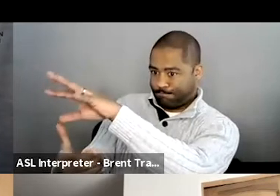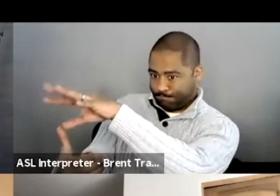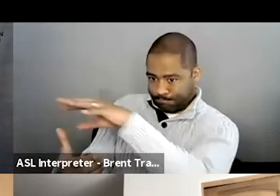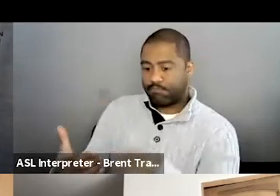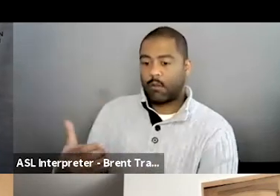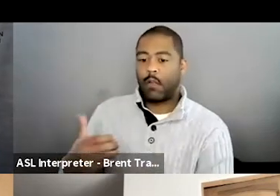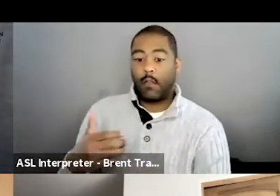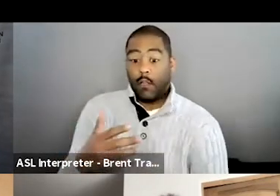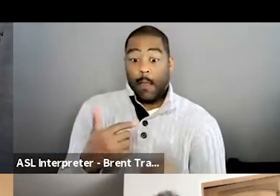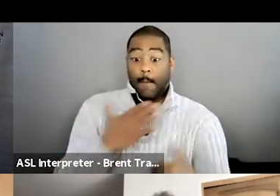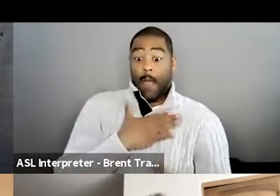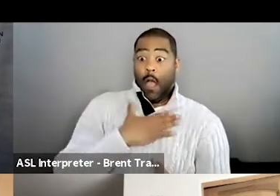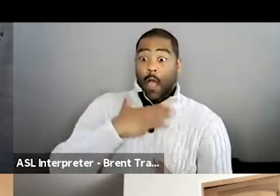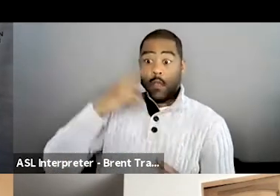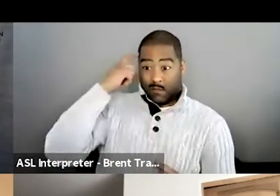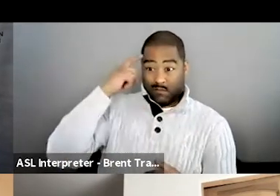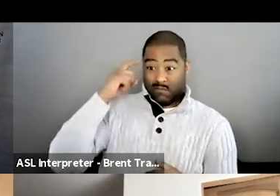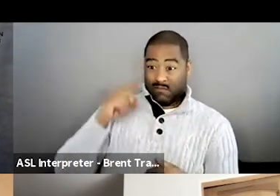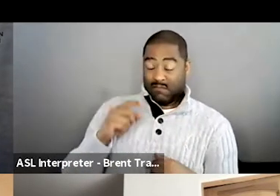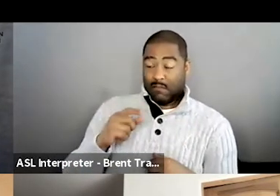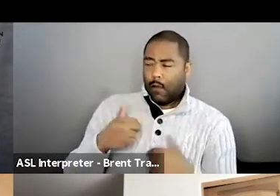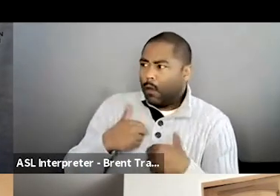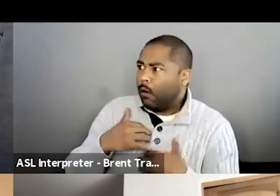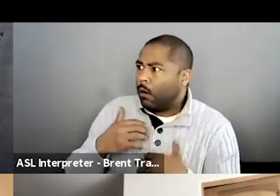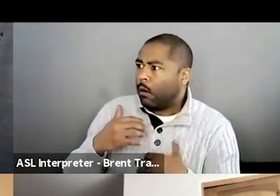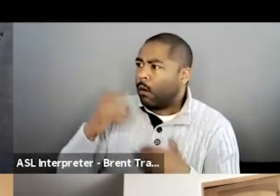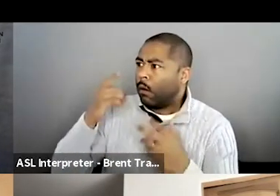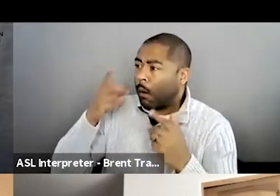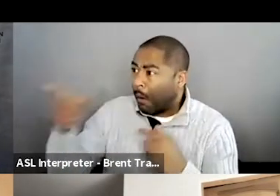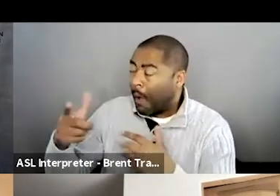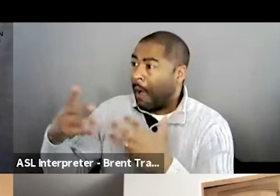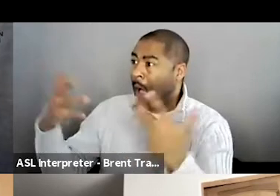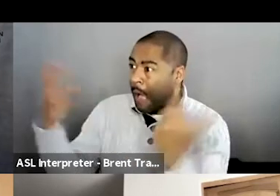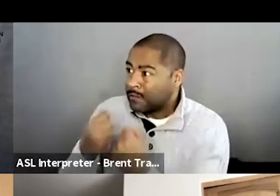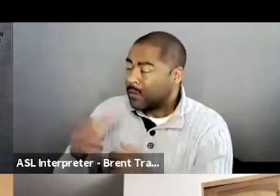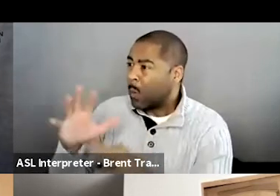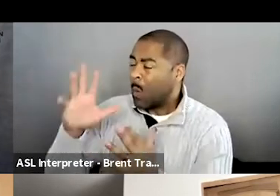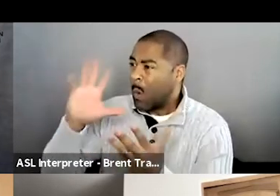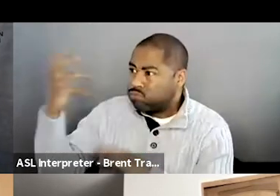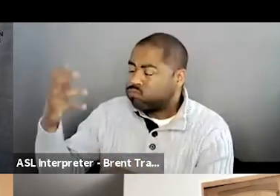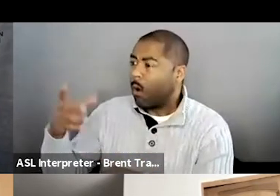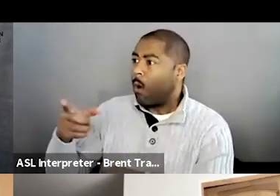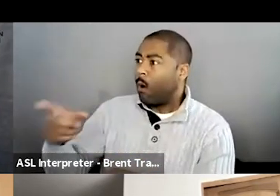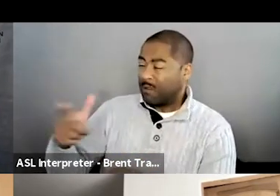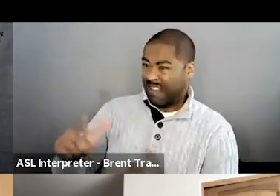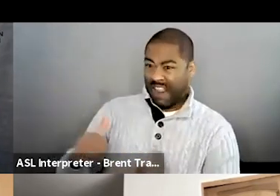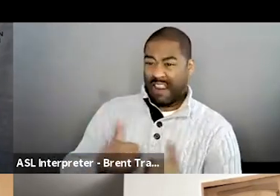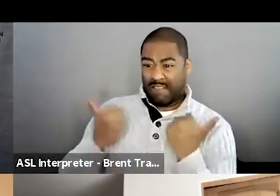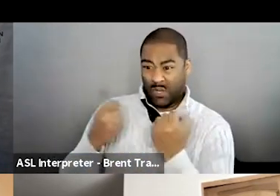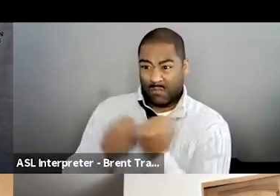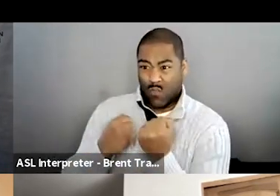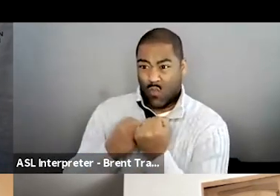know, is she okay? We got woken up at four in the morning hearing that she, you know, at one point was on life support. So it was really, and then Brian just kind of went out there.